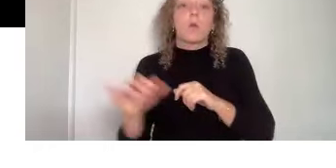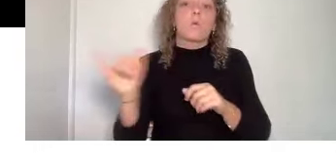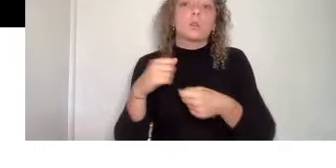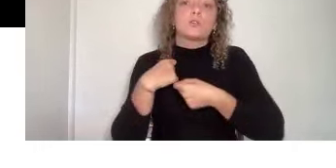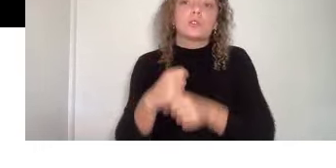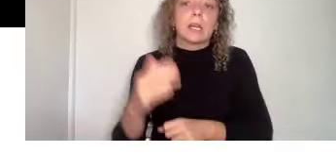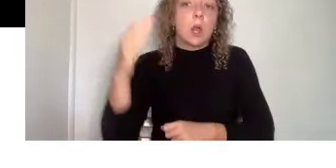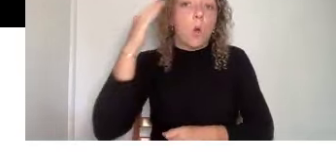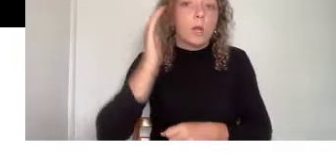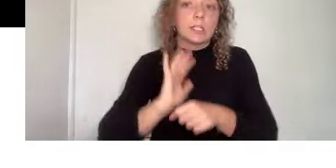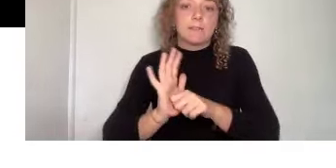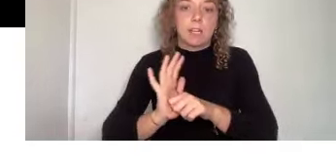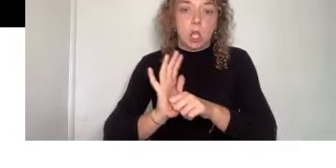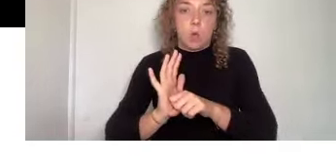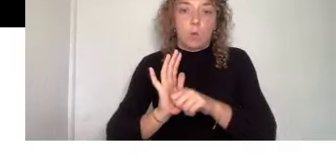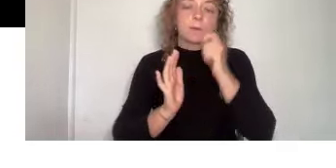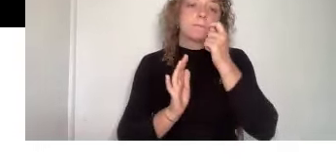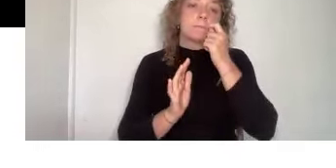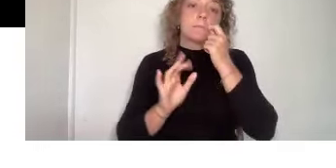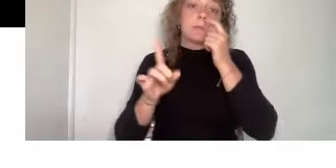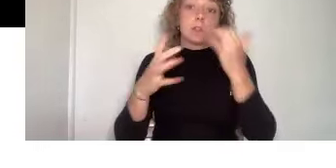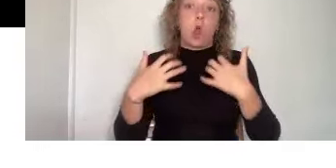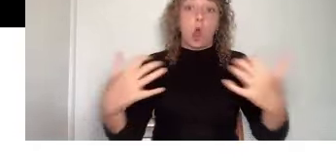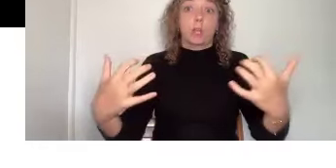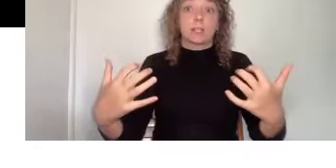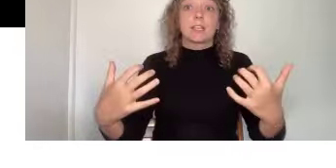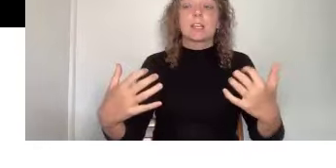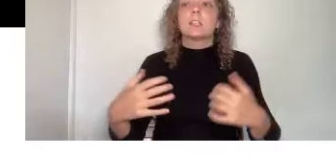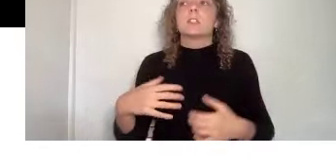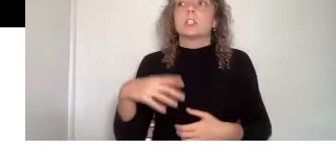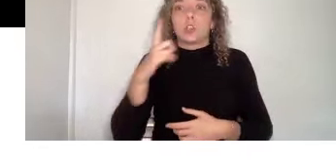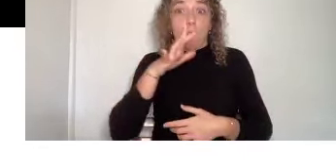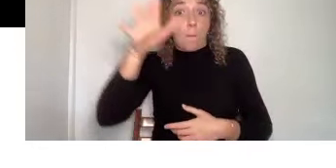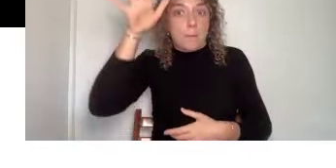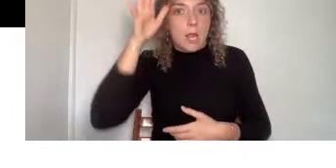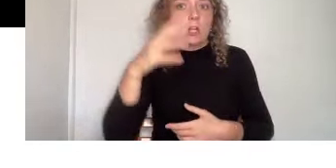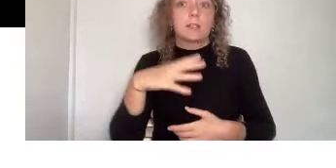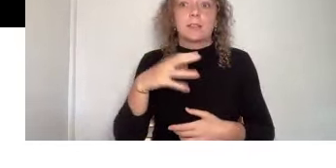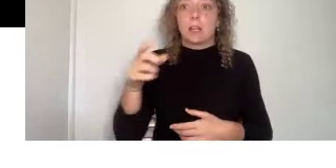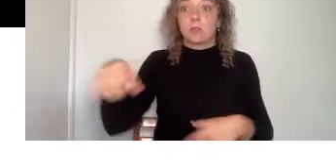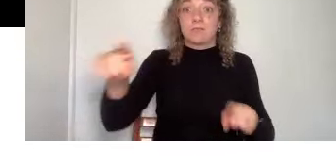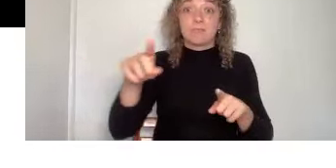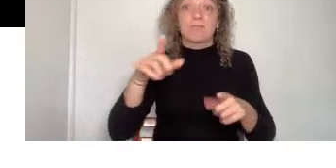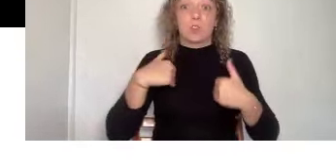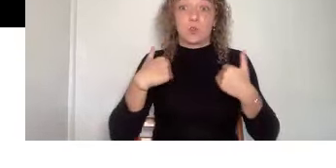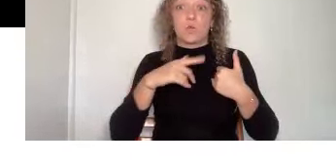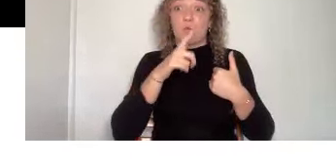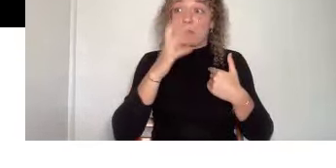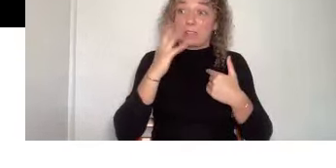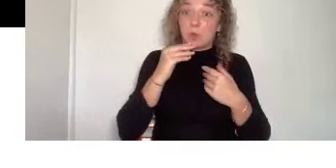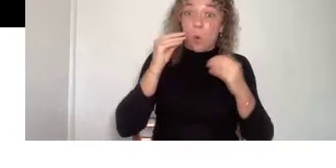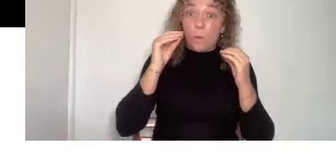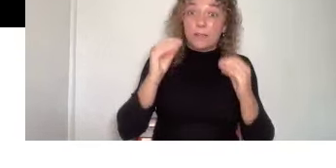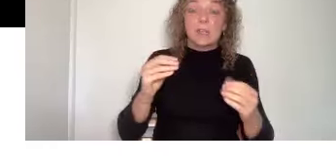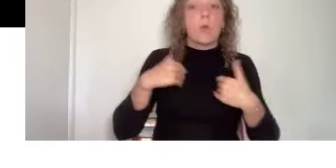created awareness videos that the audience intended is for parents and youth who are experiencing homelessness. We have them produced